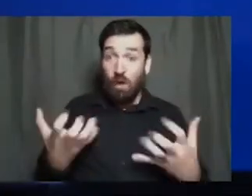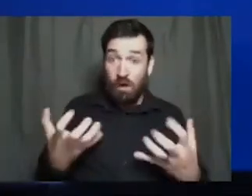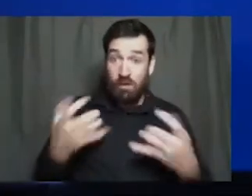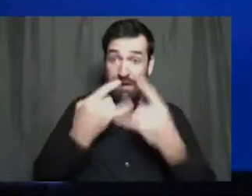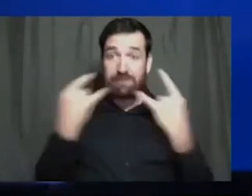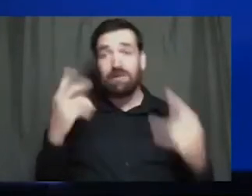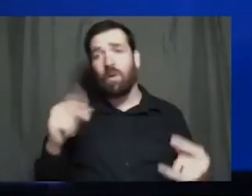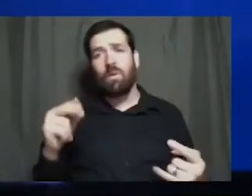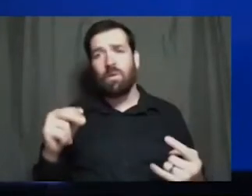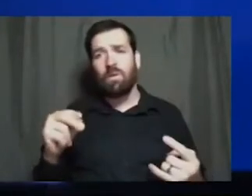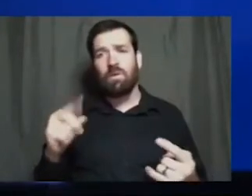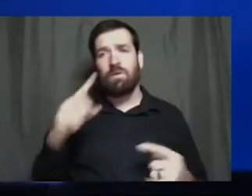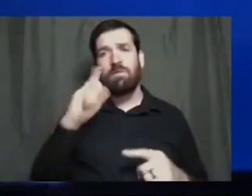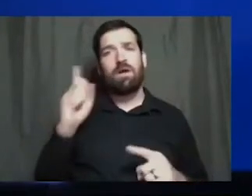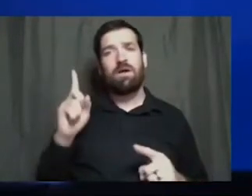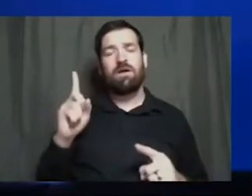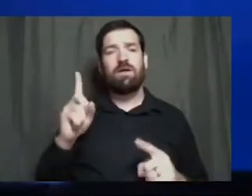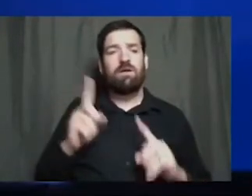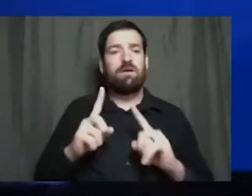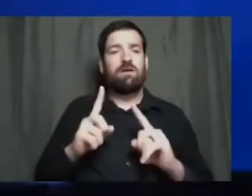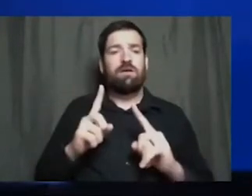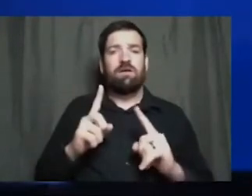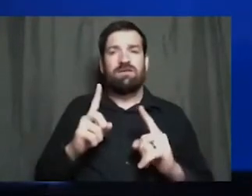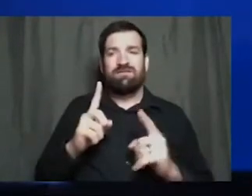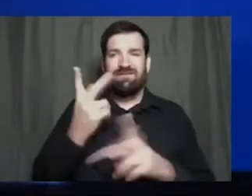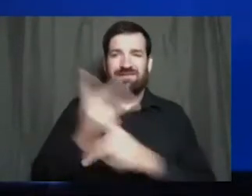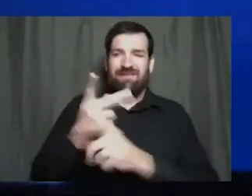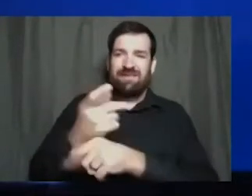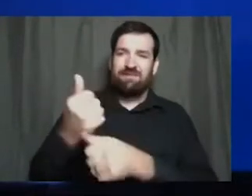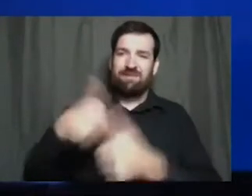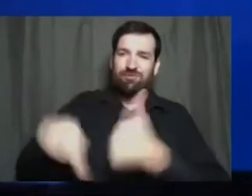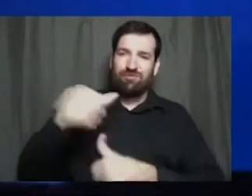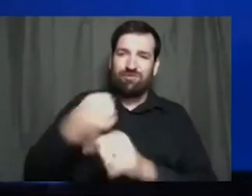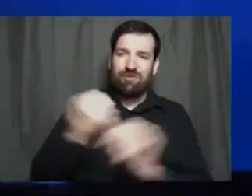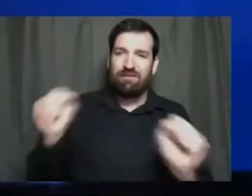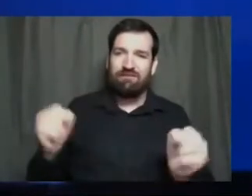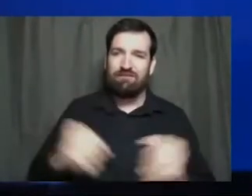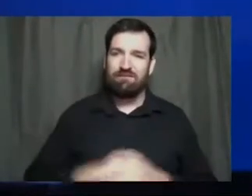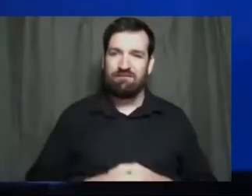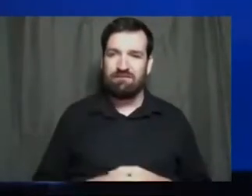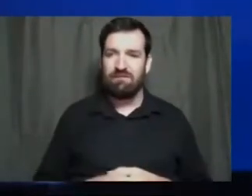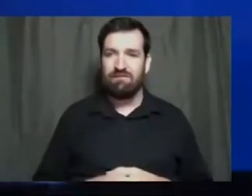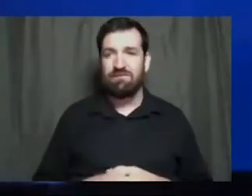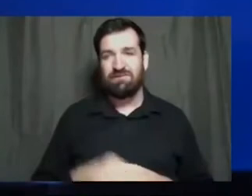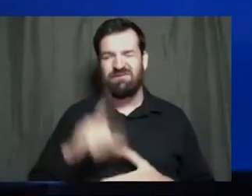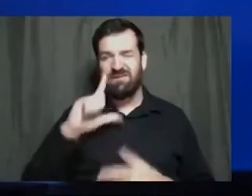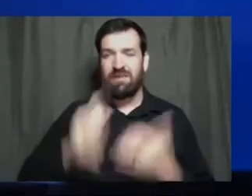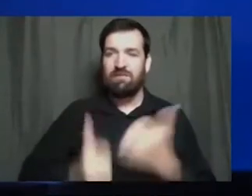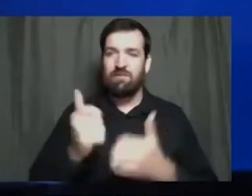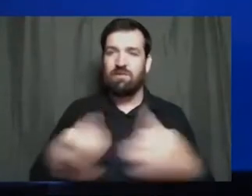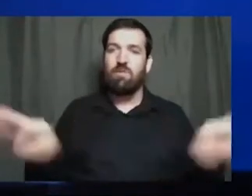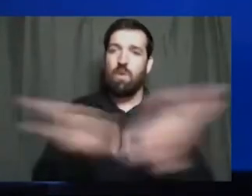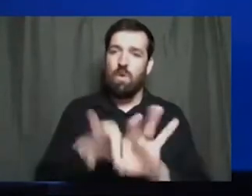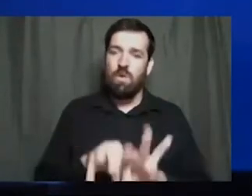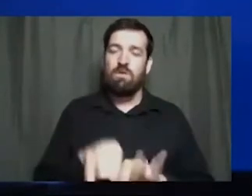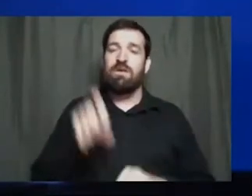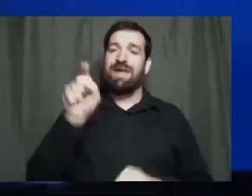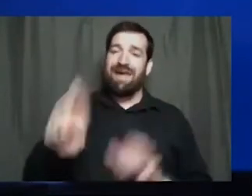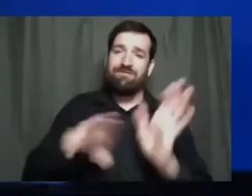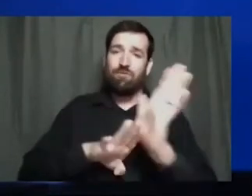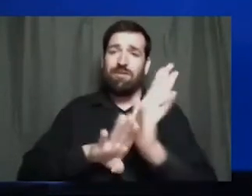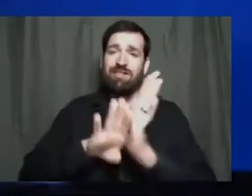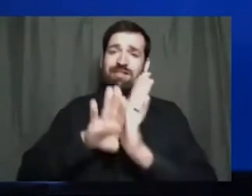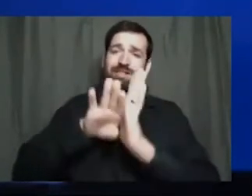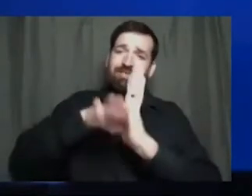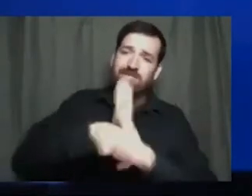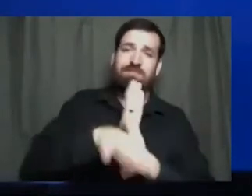because you know that it keeps patients safe. It keeps each other safe. And I think that's the key. We have got to bend the curve again because you